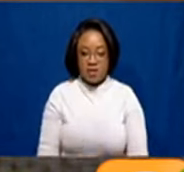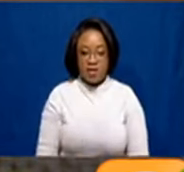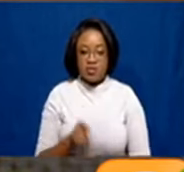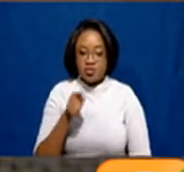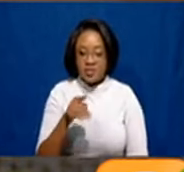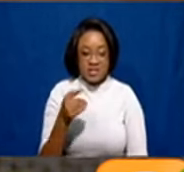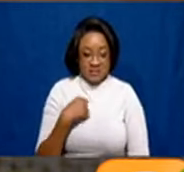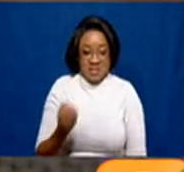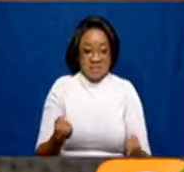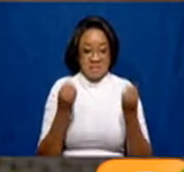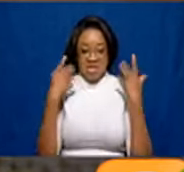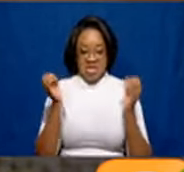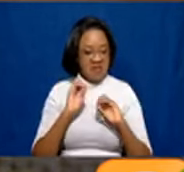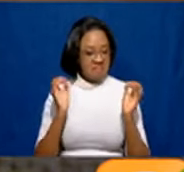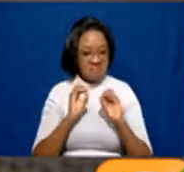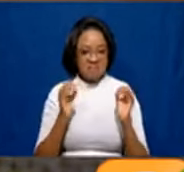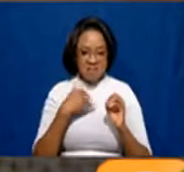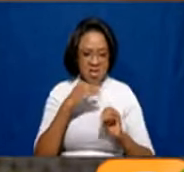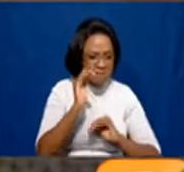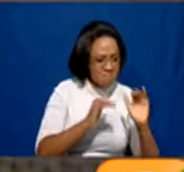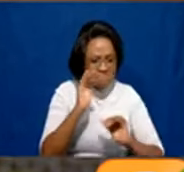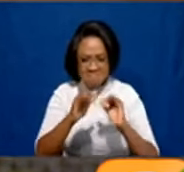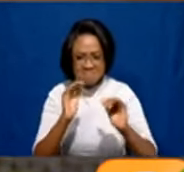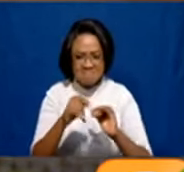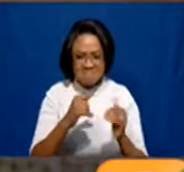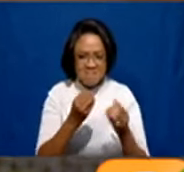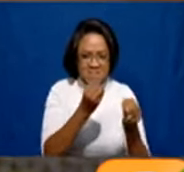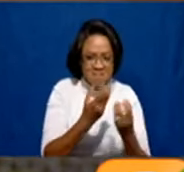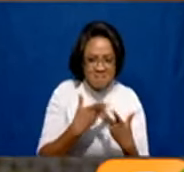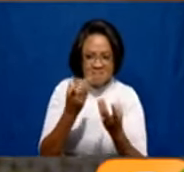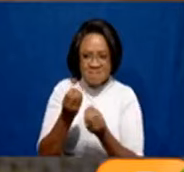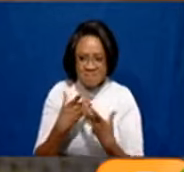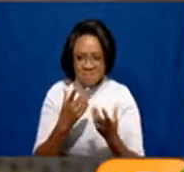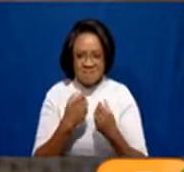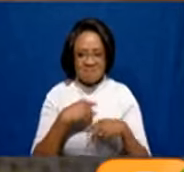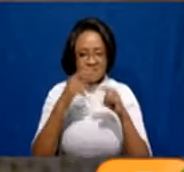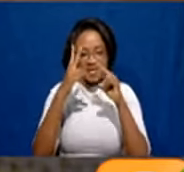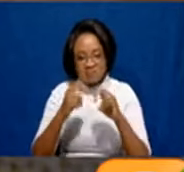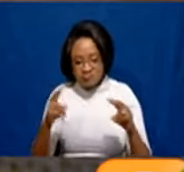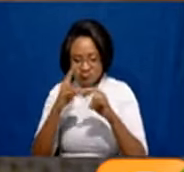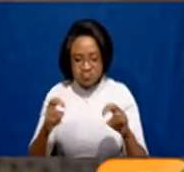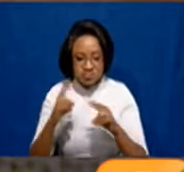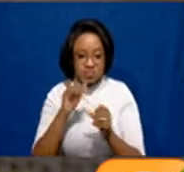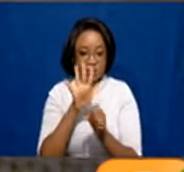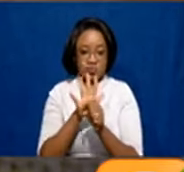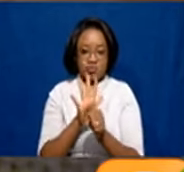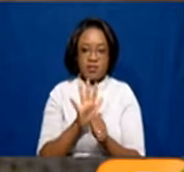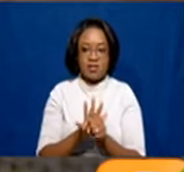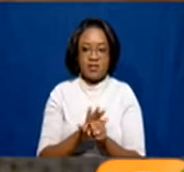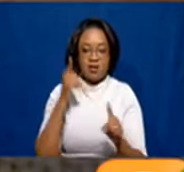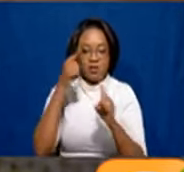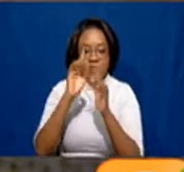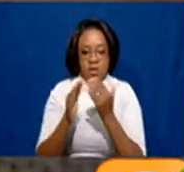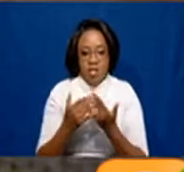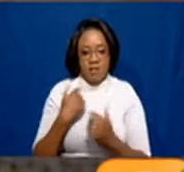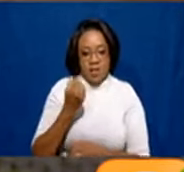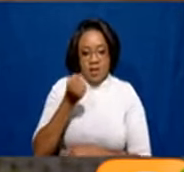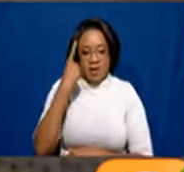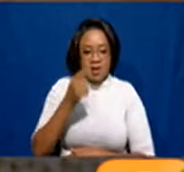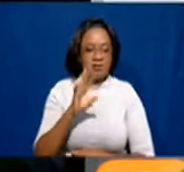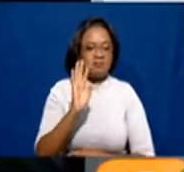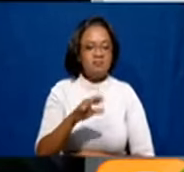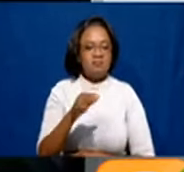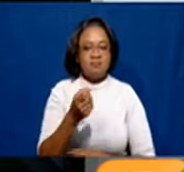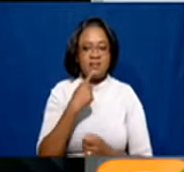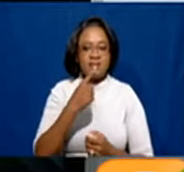an expert. I had to ask a lot of people to give me information. I had to do a lot of research, but it was a fulfilling 2 days. So tell me